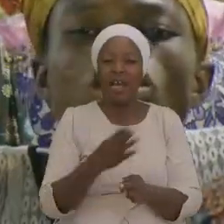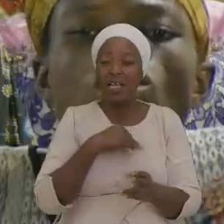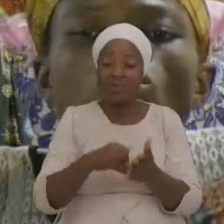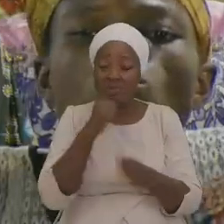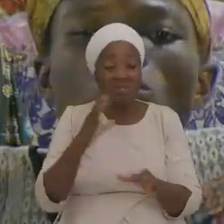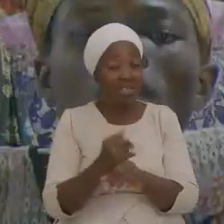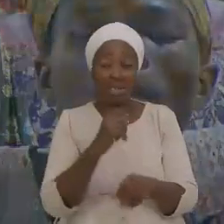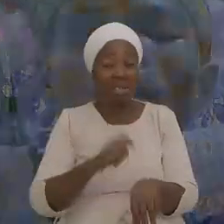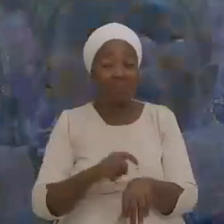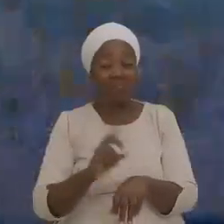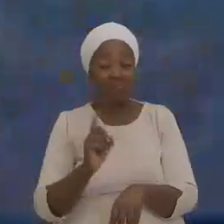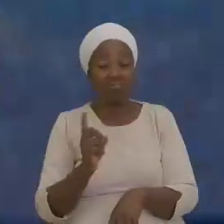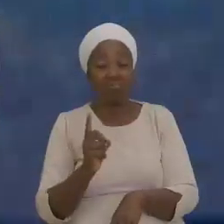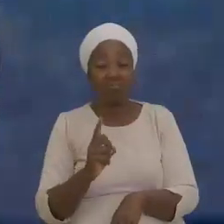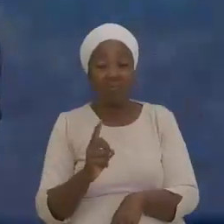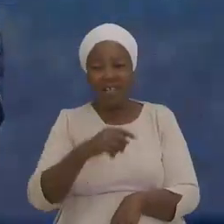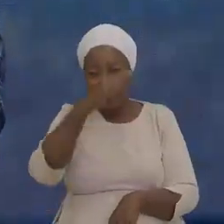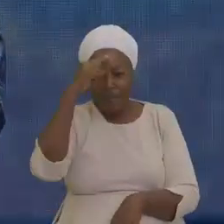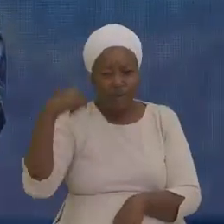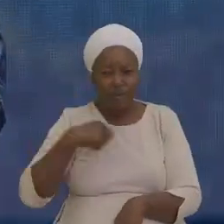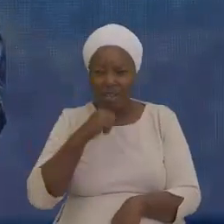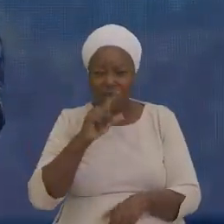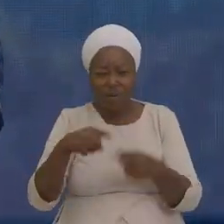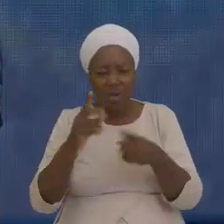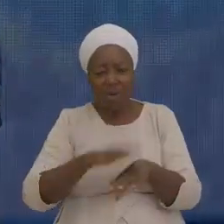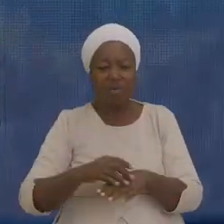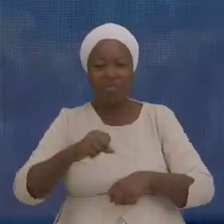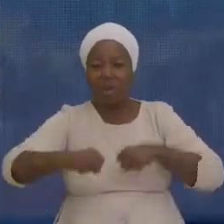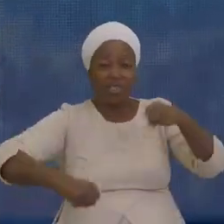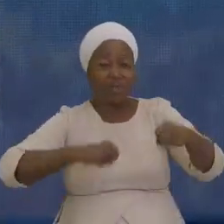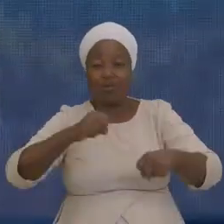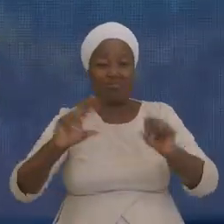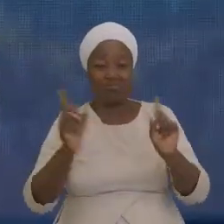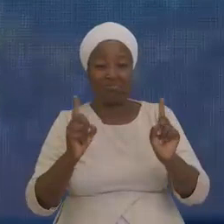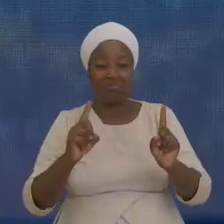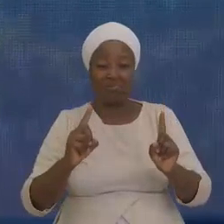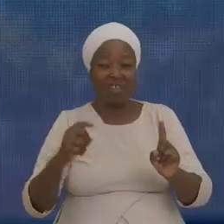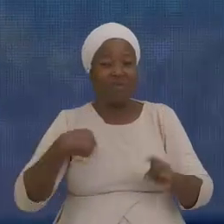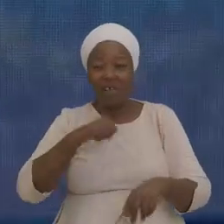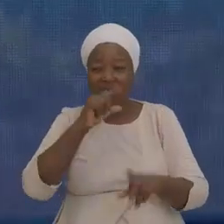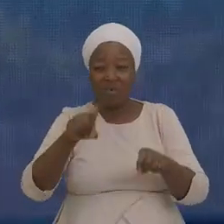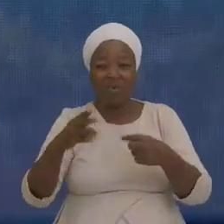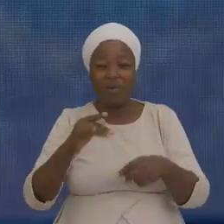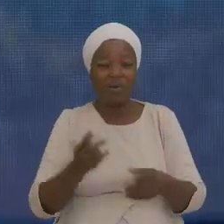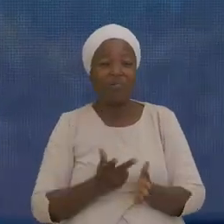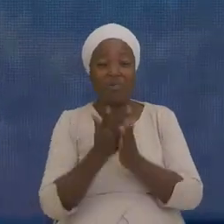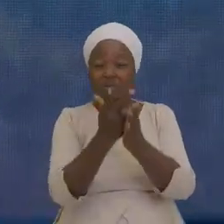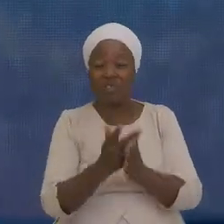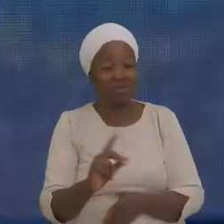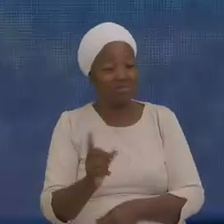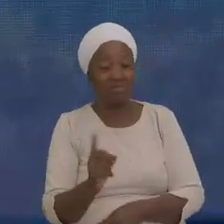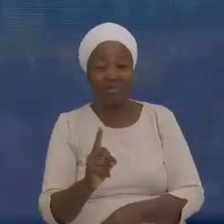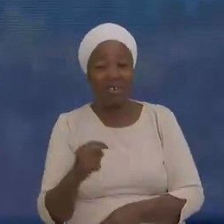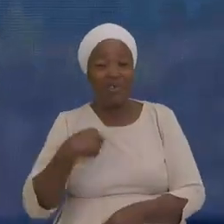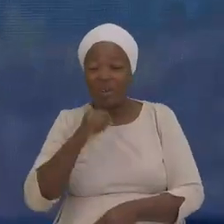time, because we are not going by bicycle. We're not going by boat. We're